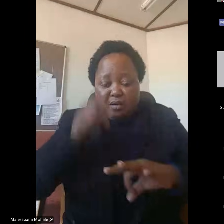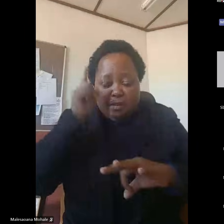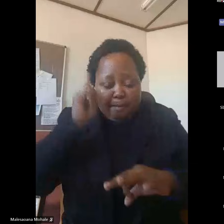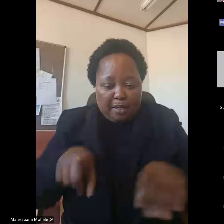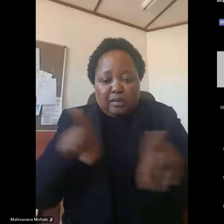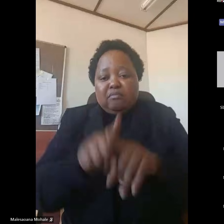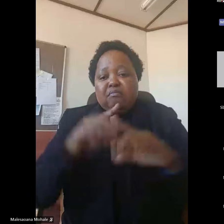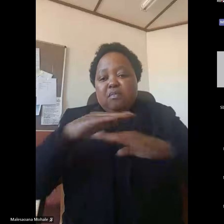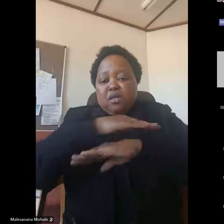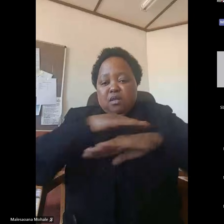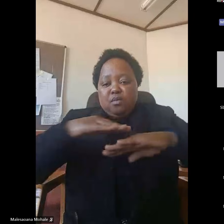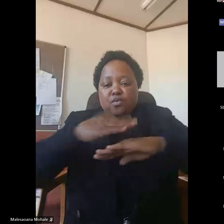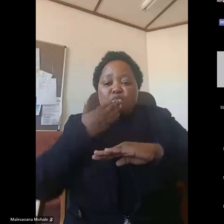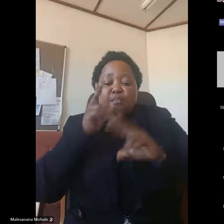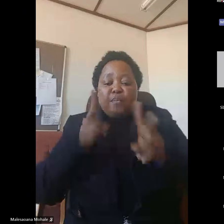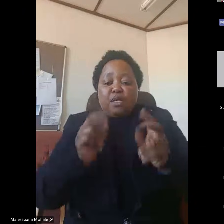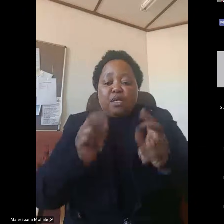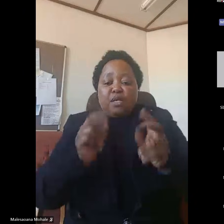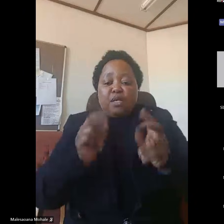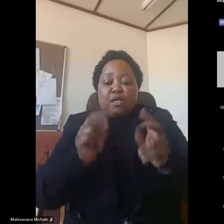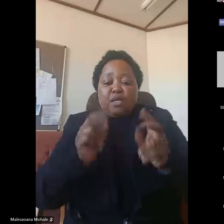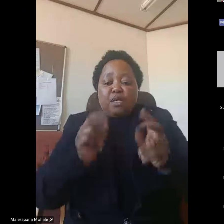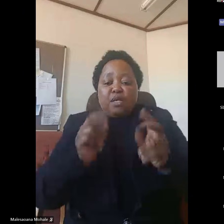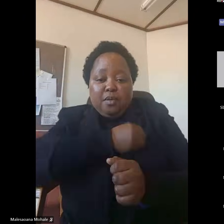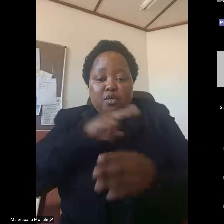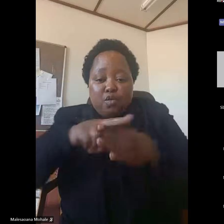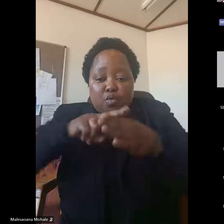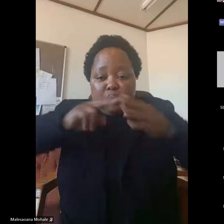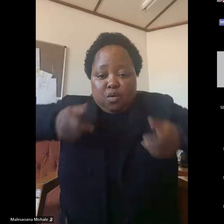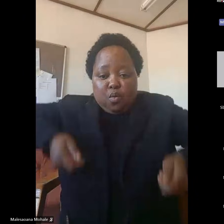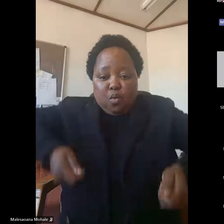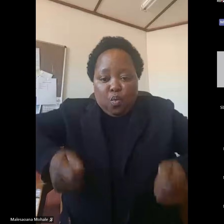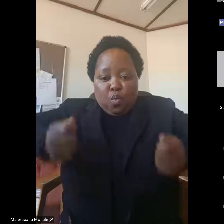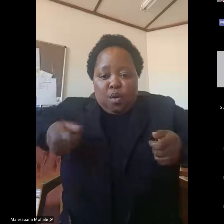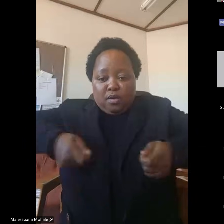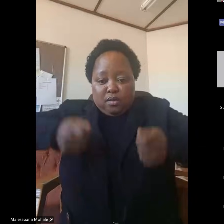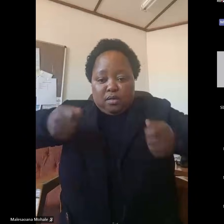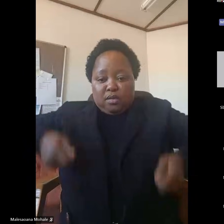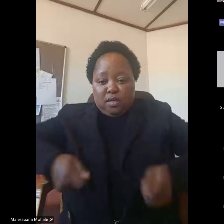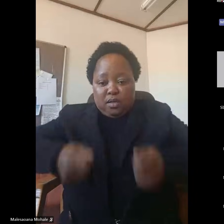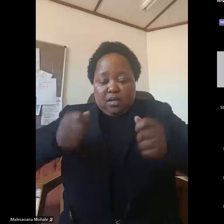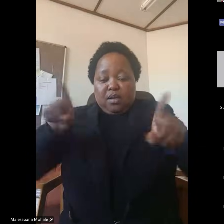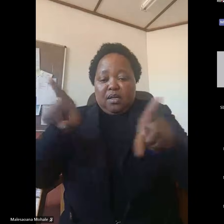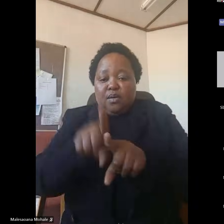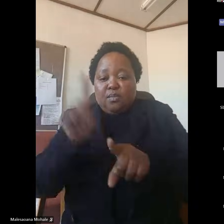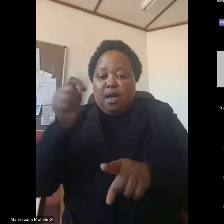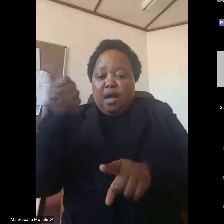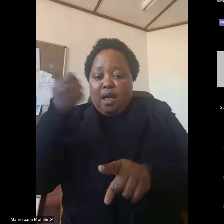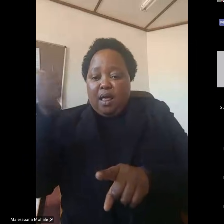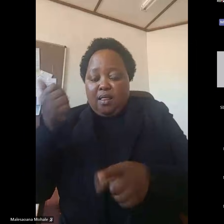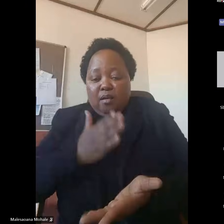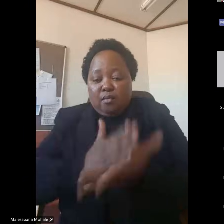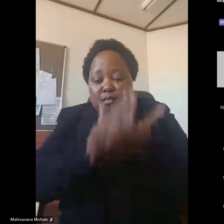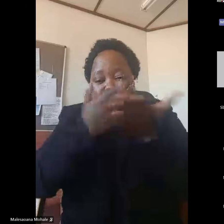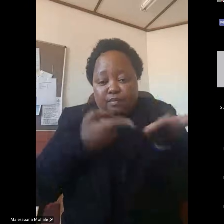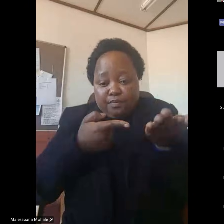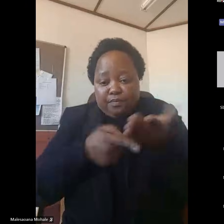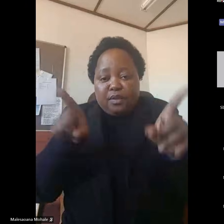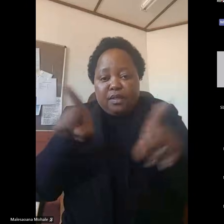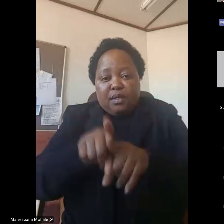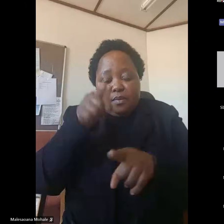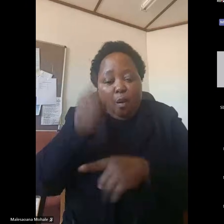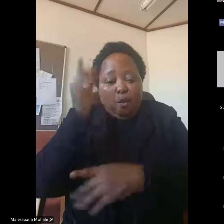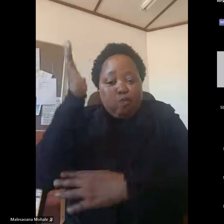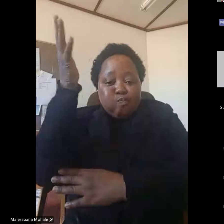using wheelchairs, for instance, and other assistive devices. Overall, her presentation recommended us that